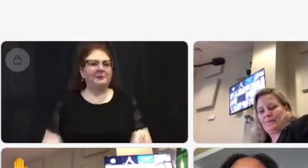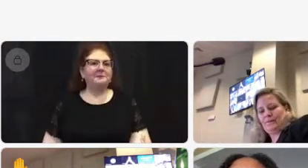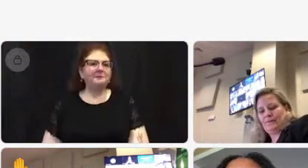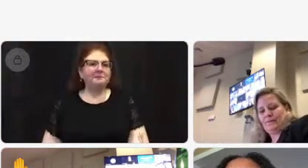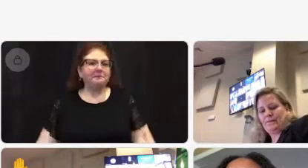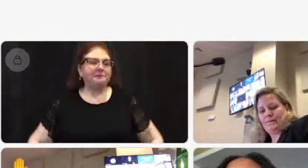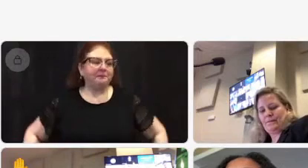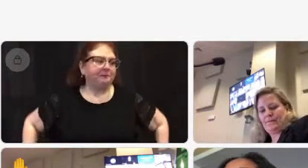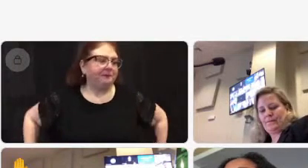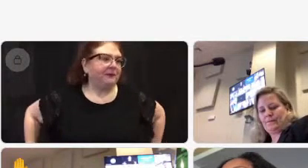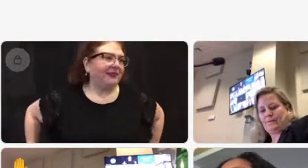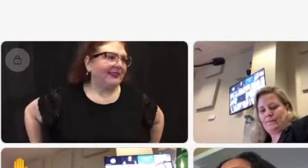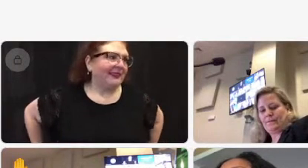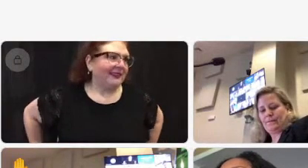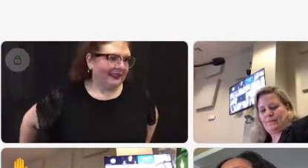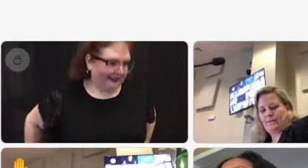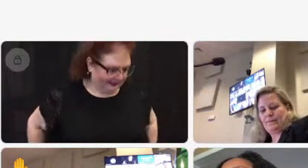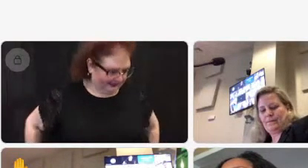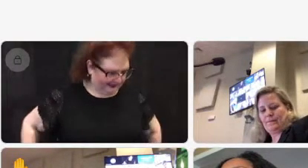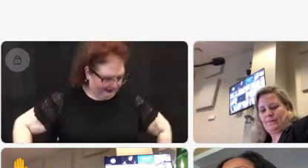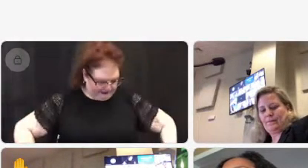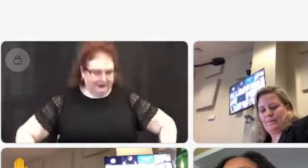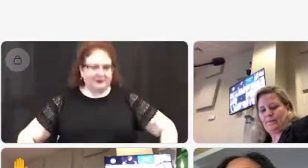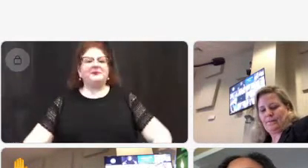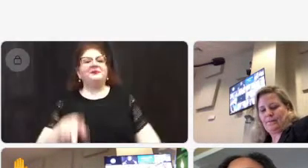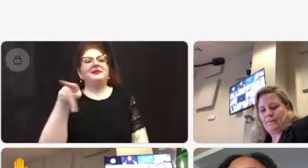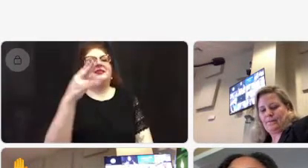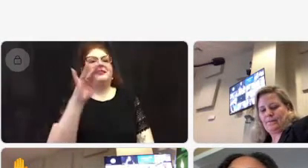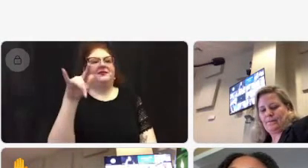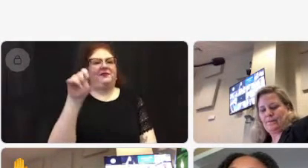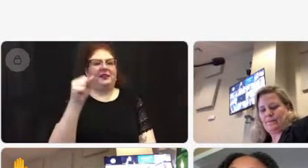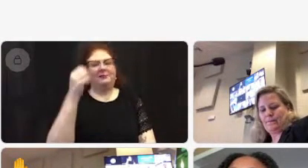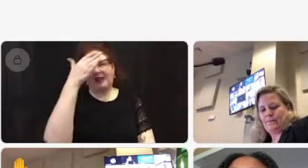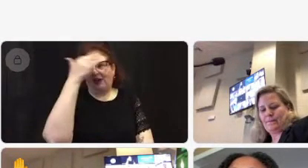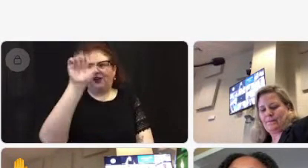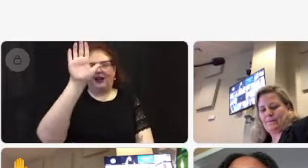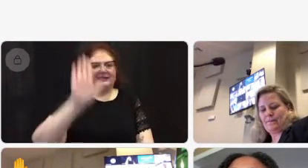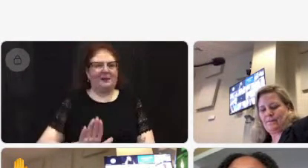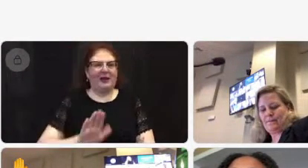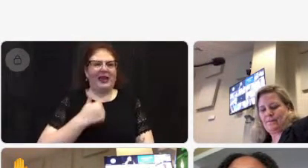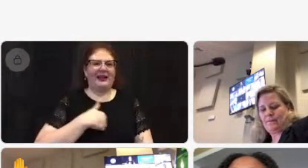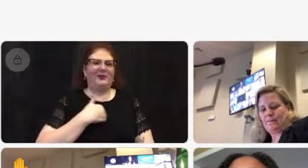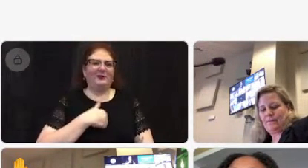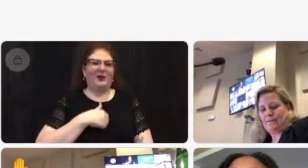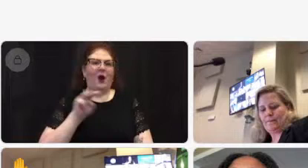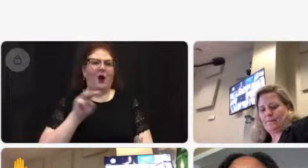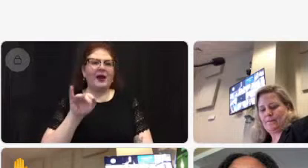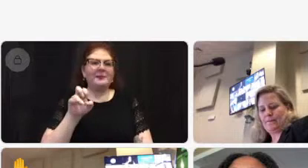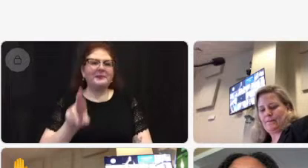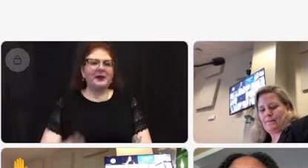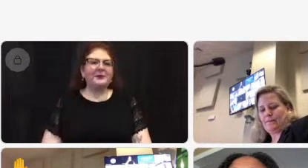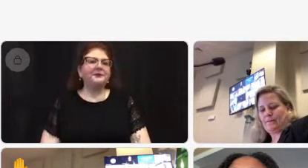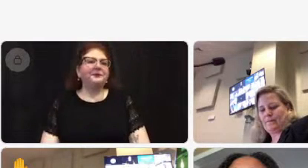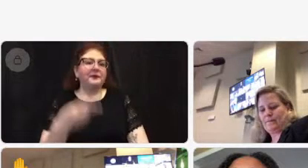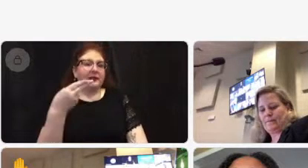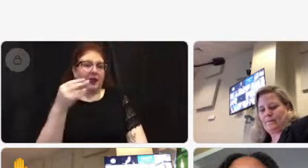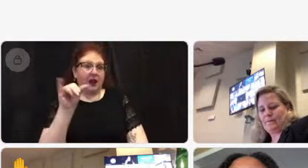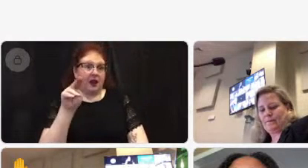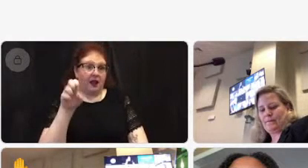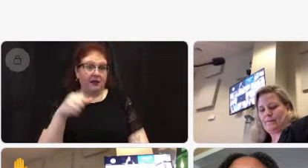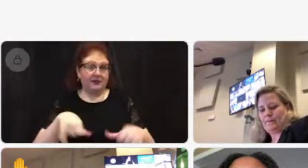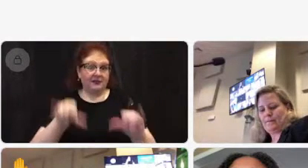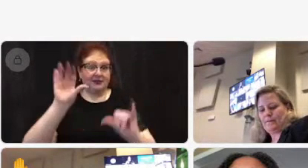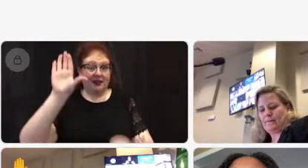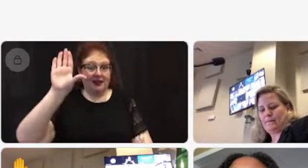All right, Director Phillips. I forgot to take my hand down, Mayor. My apologies. All right, Director Hines, is your hand still up?